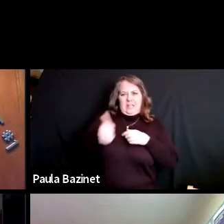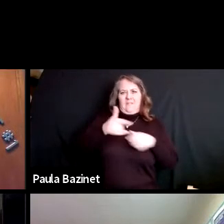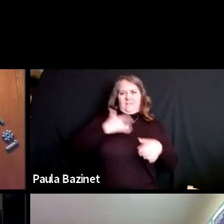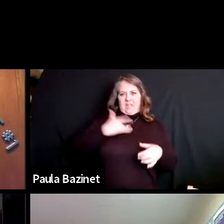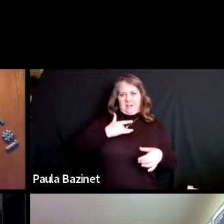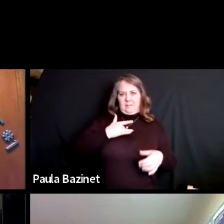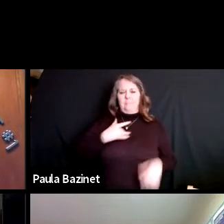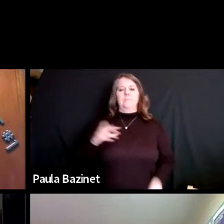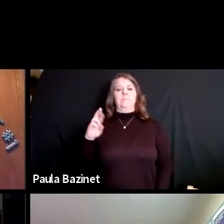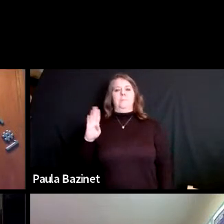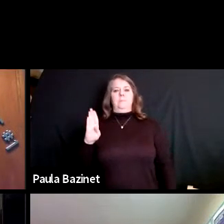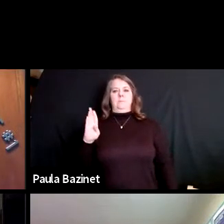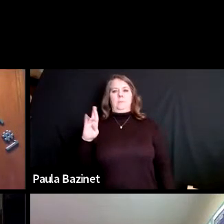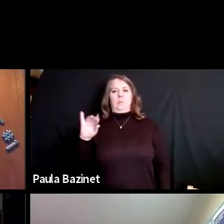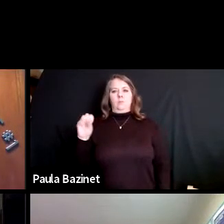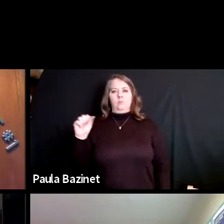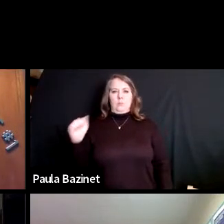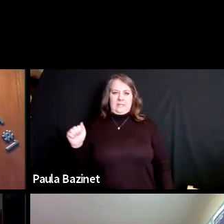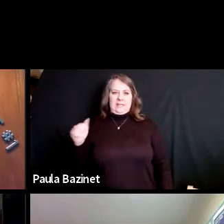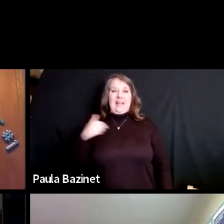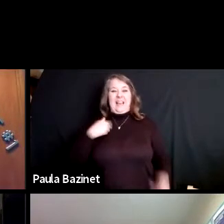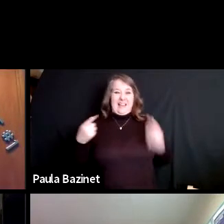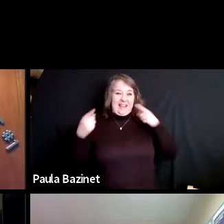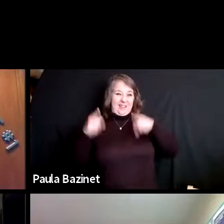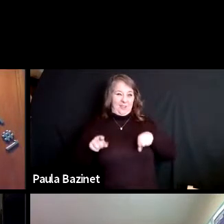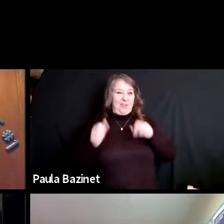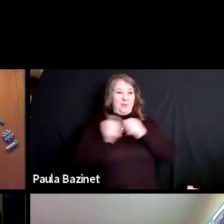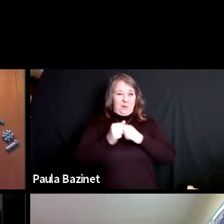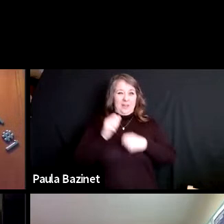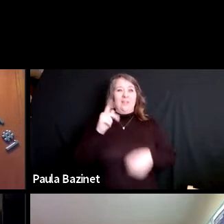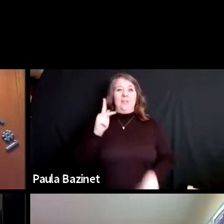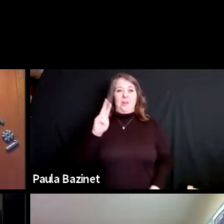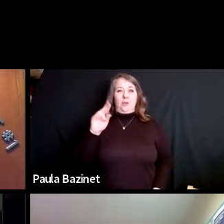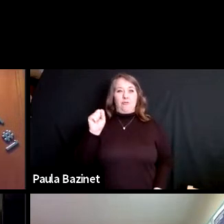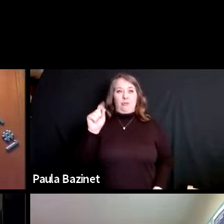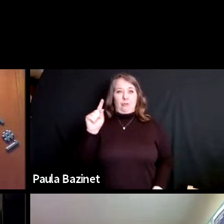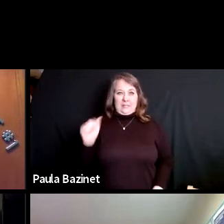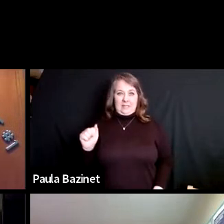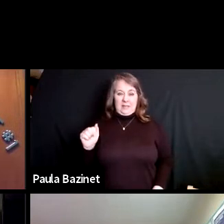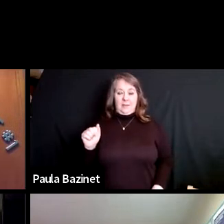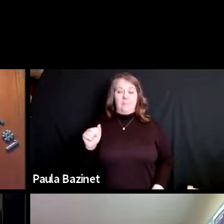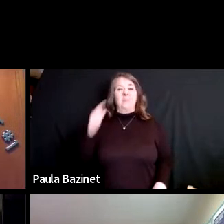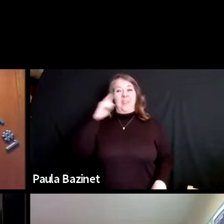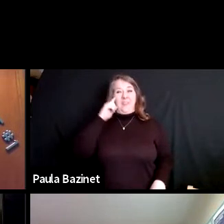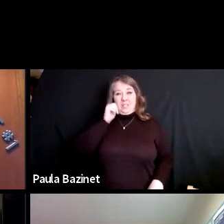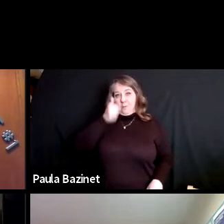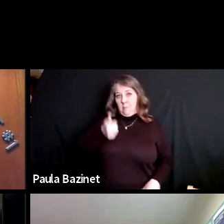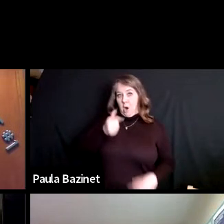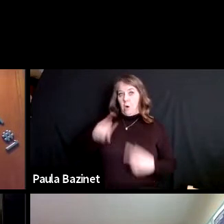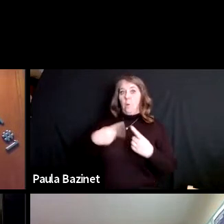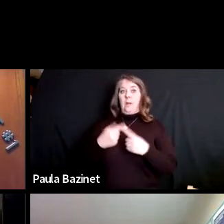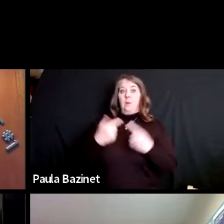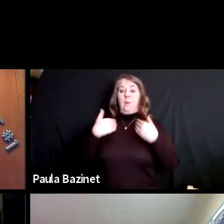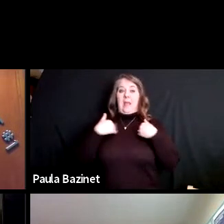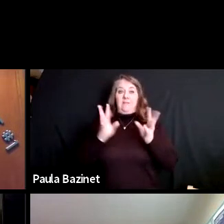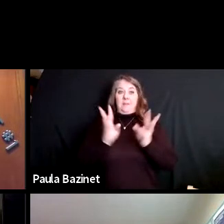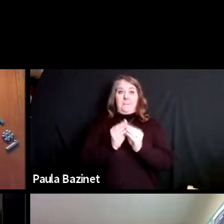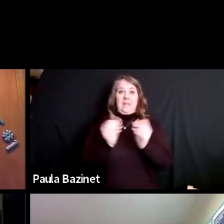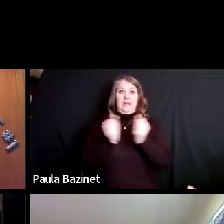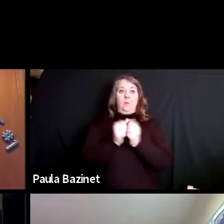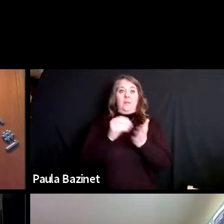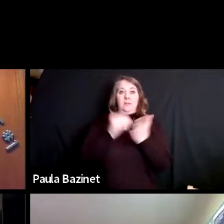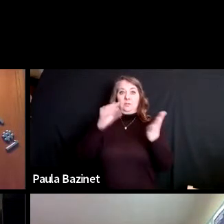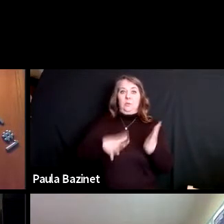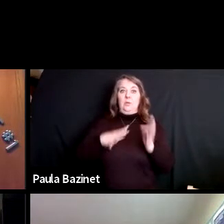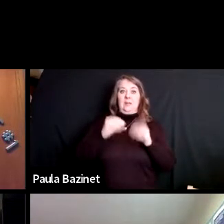Well, I agree with Krista with what she said. And I think that tomorrow, when we do have the meeting with the Student Advisory Council, we're